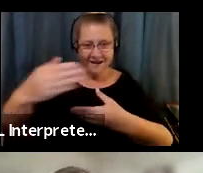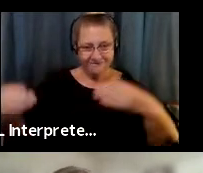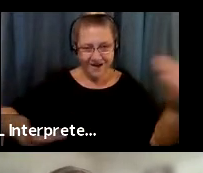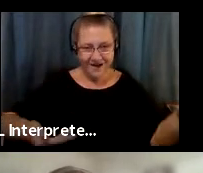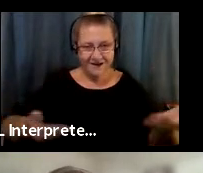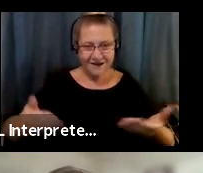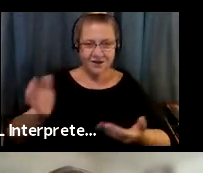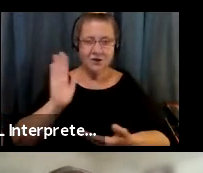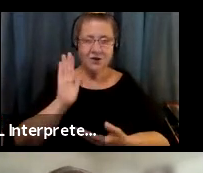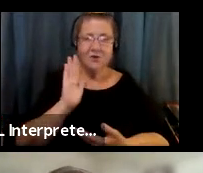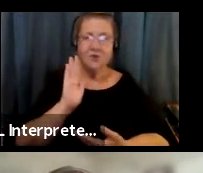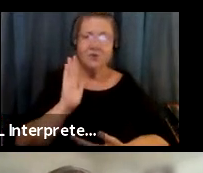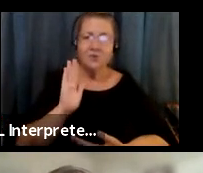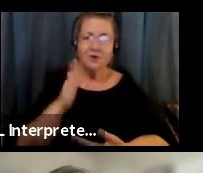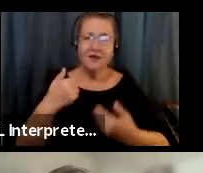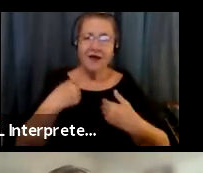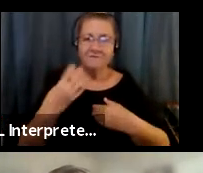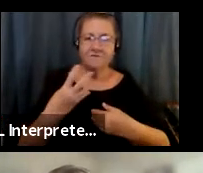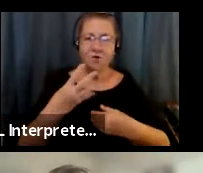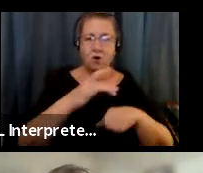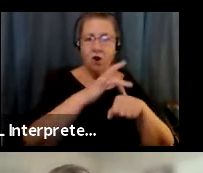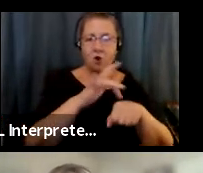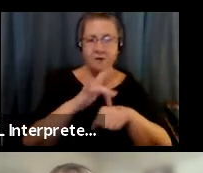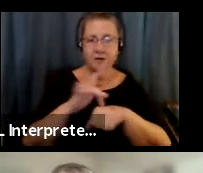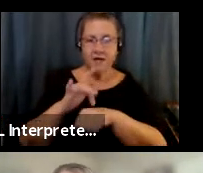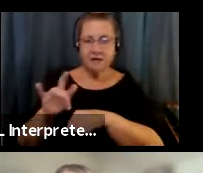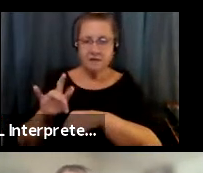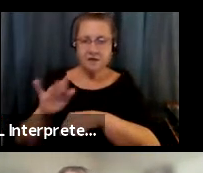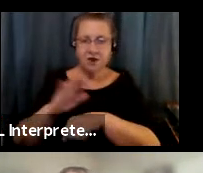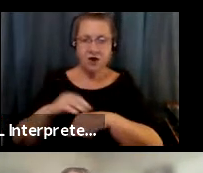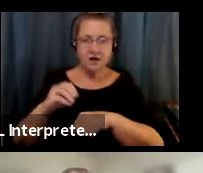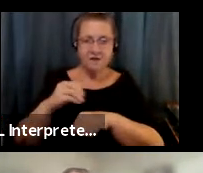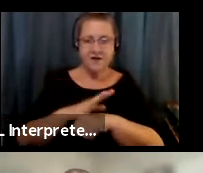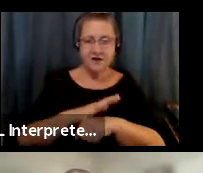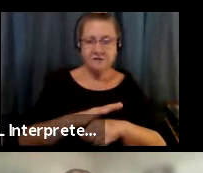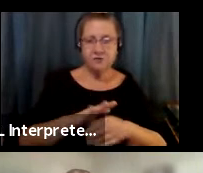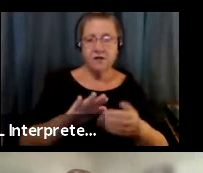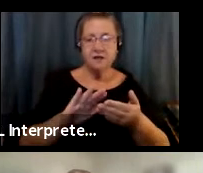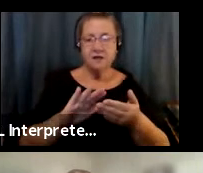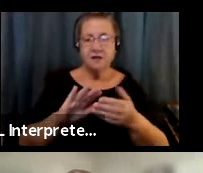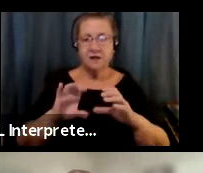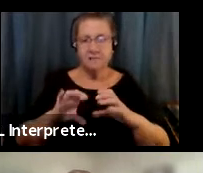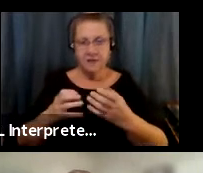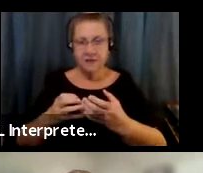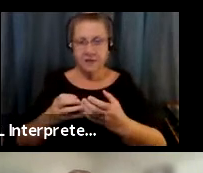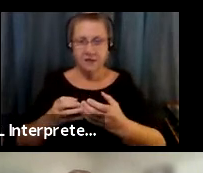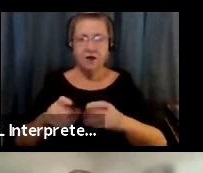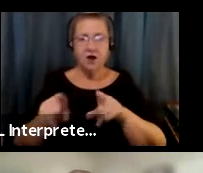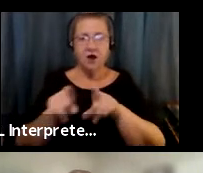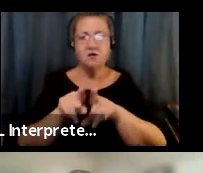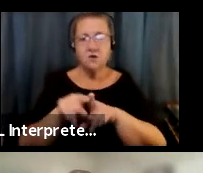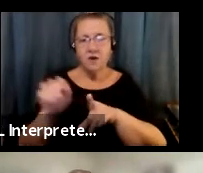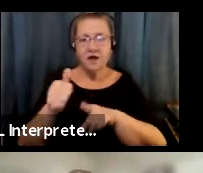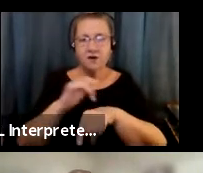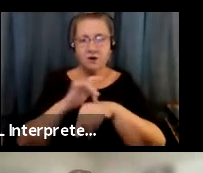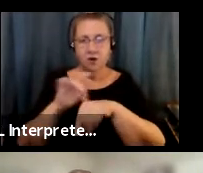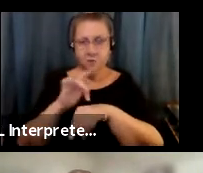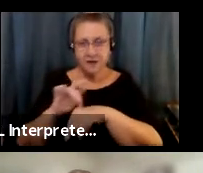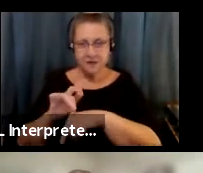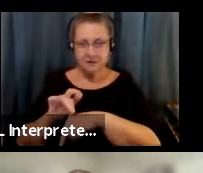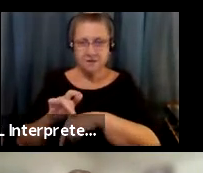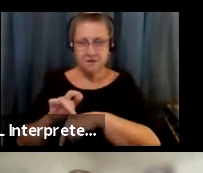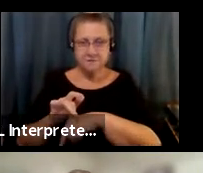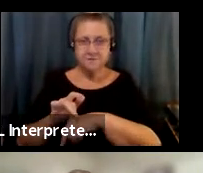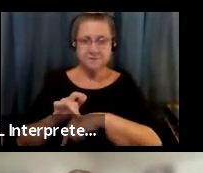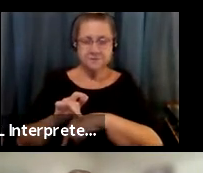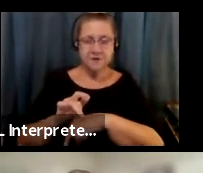be 4 openings on the advisory committee, as well as rolling openings as people term out. Brace yourselves, as you know,